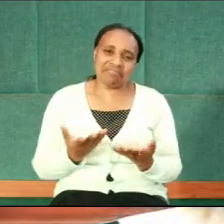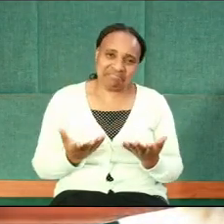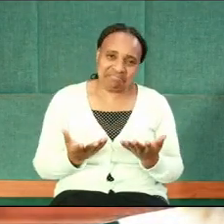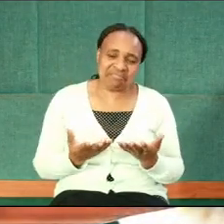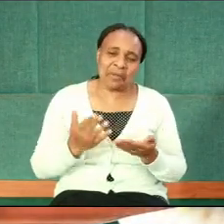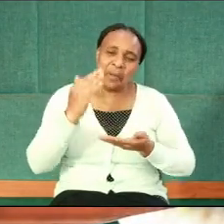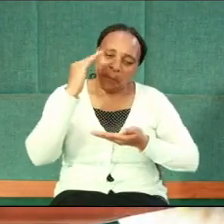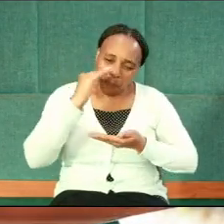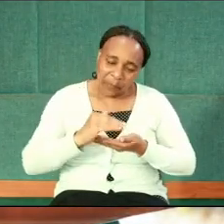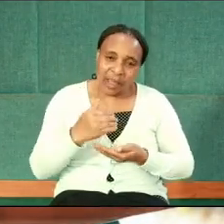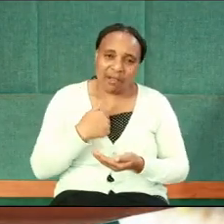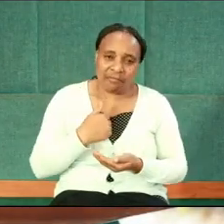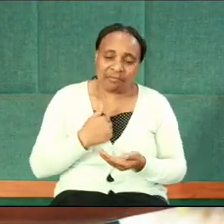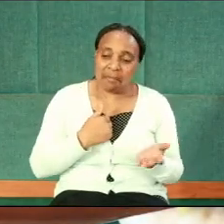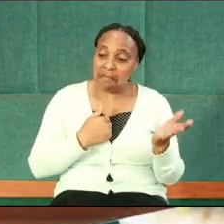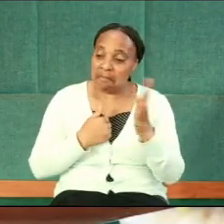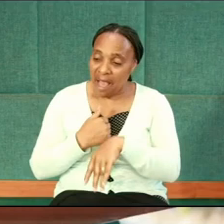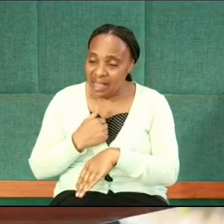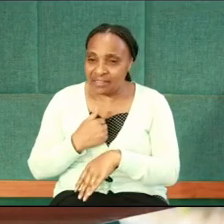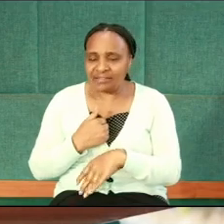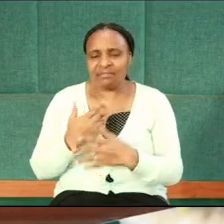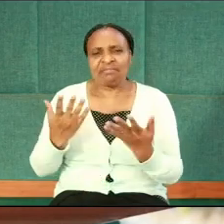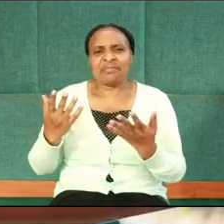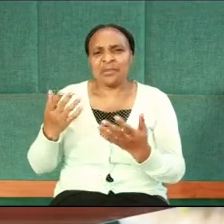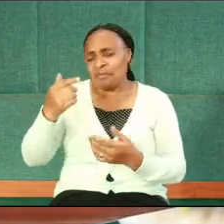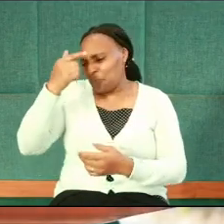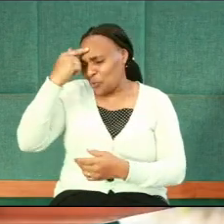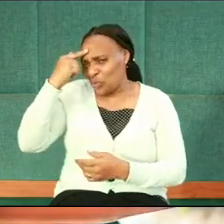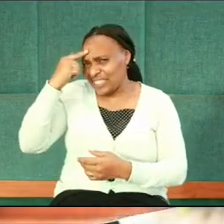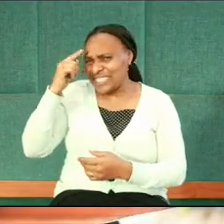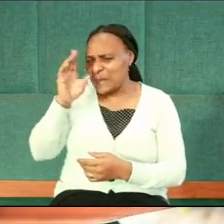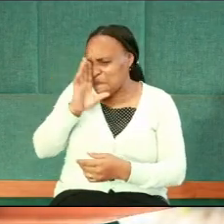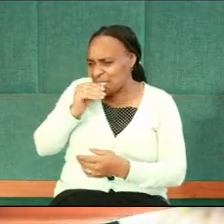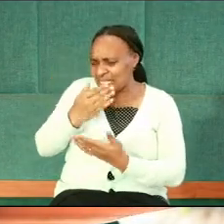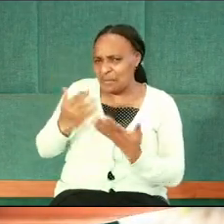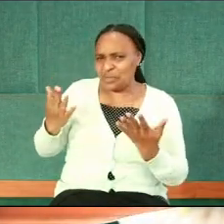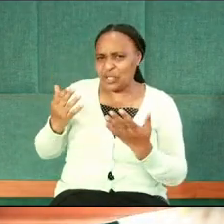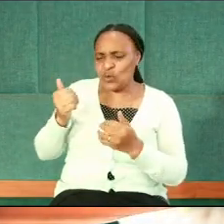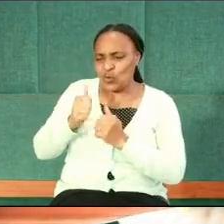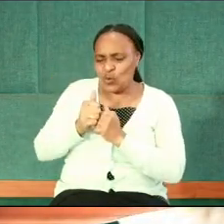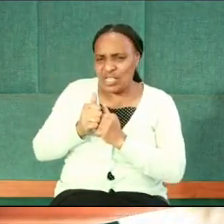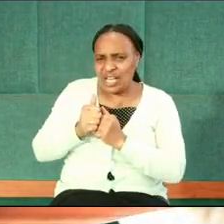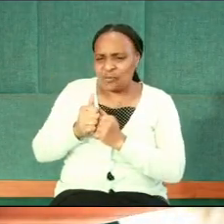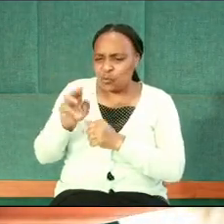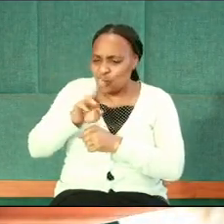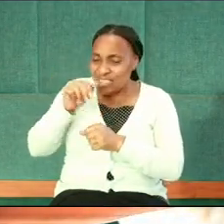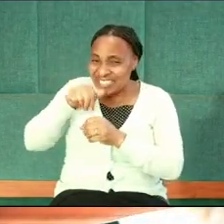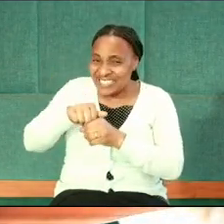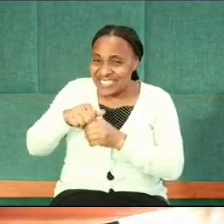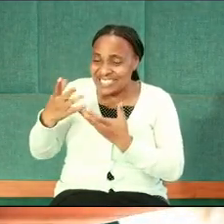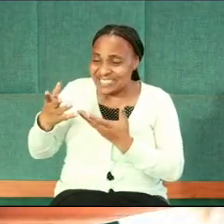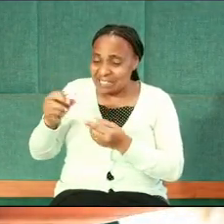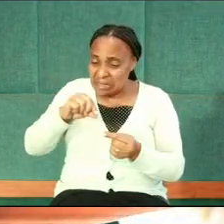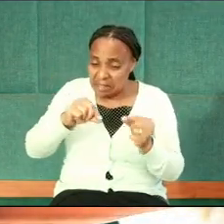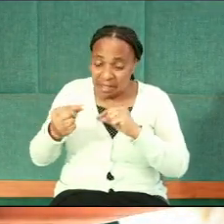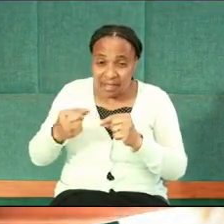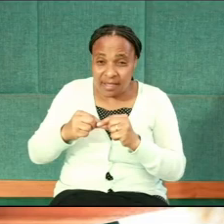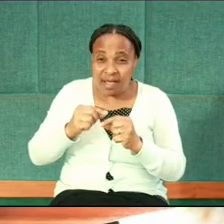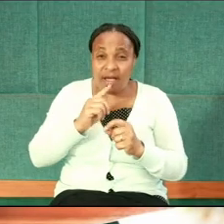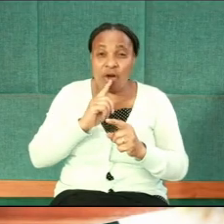rehabilitation, they will come back and they will go, because there's still something that has been induced by that substance that you've not